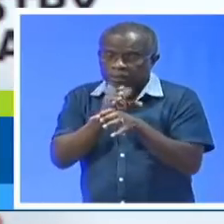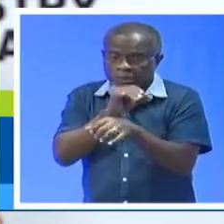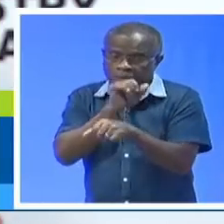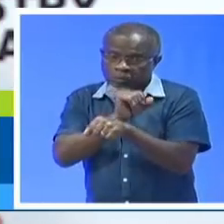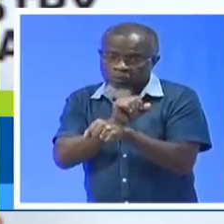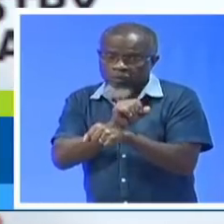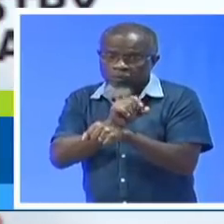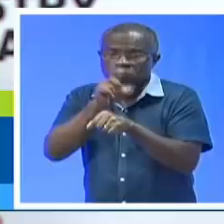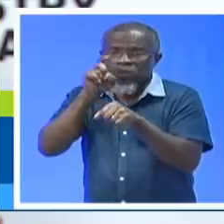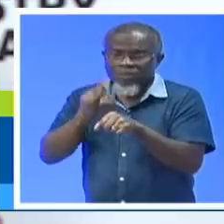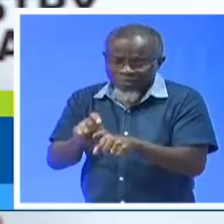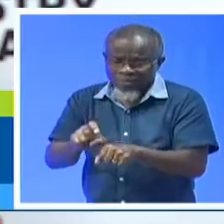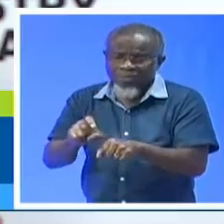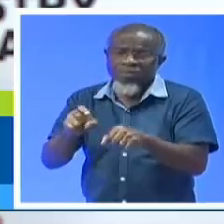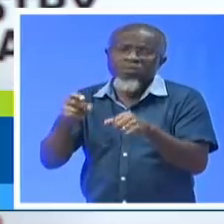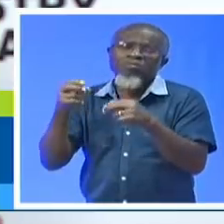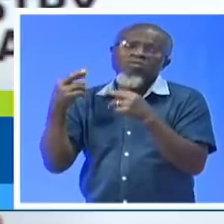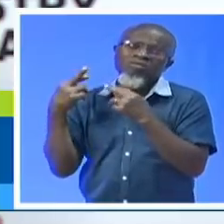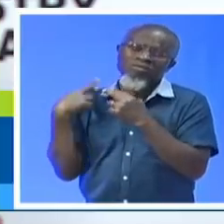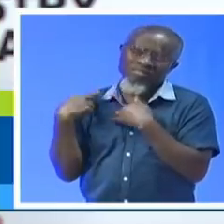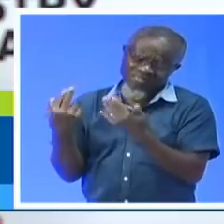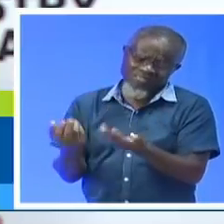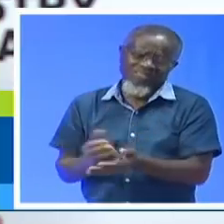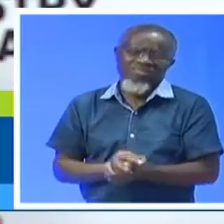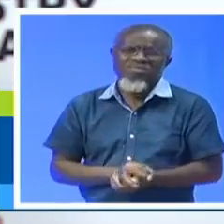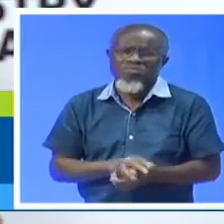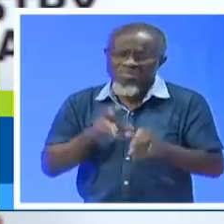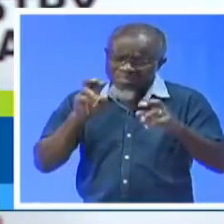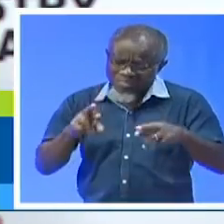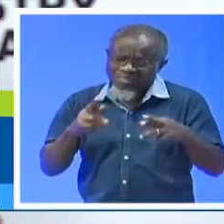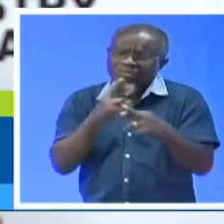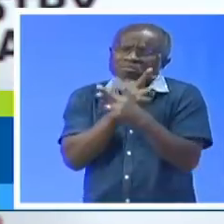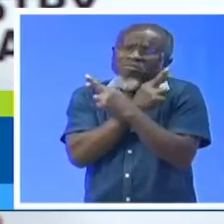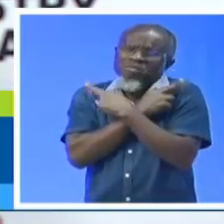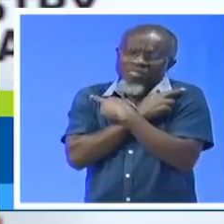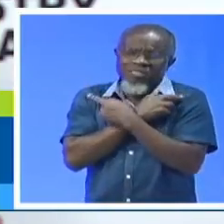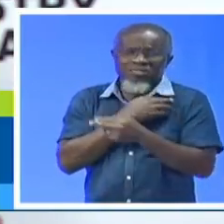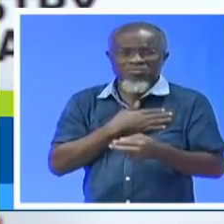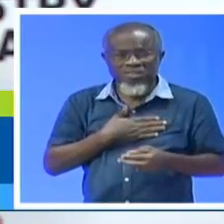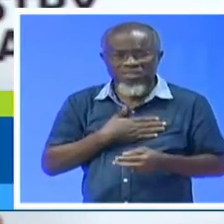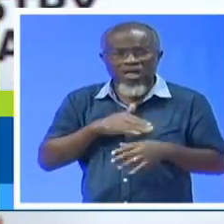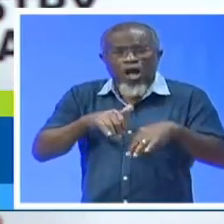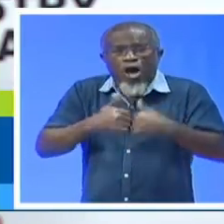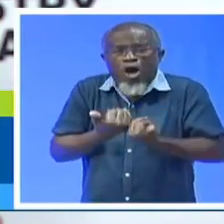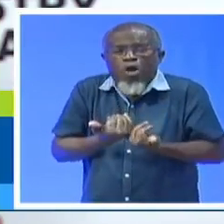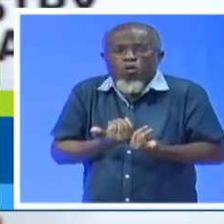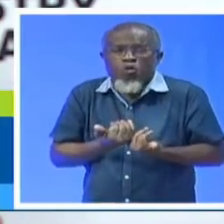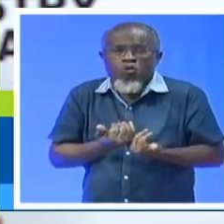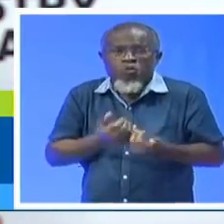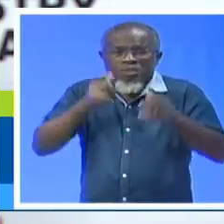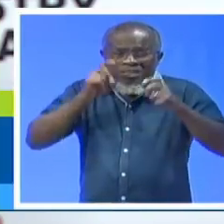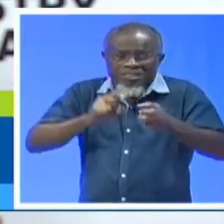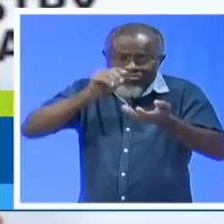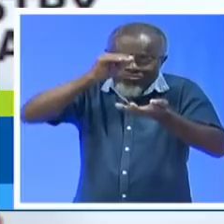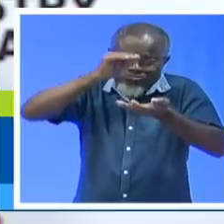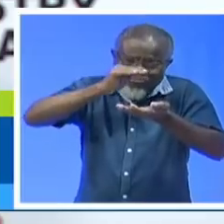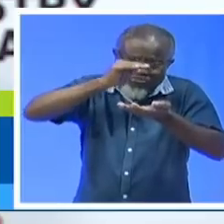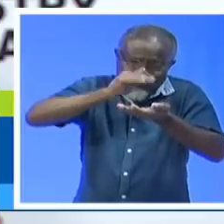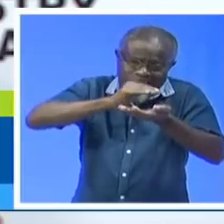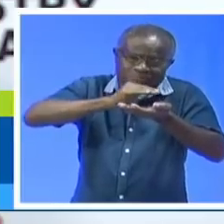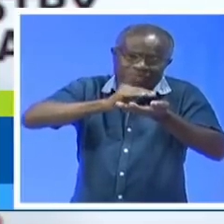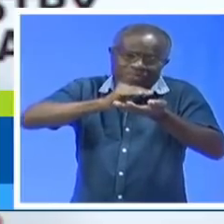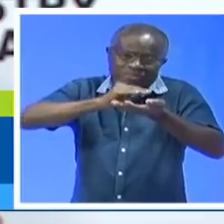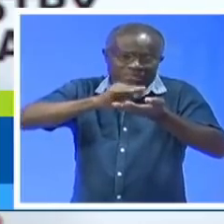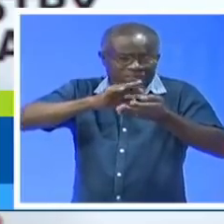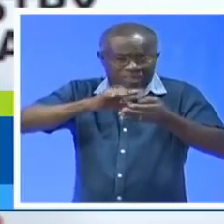And the only way they can get a break is if we get our rates of infection down. So, in order to save